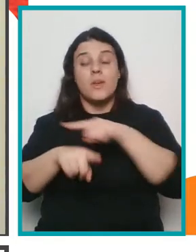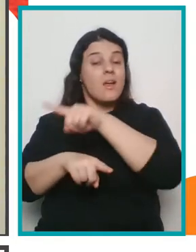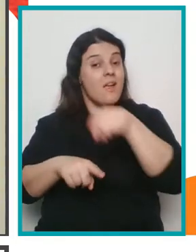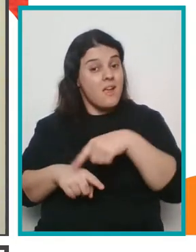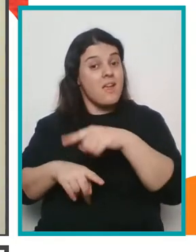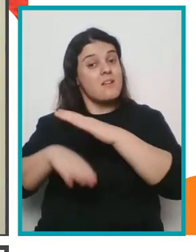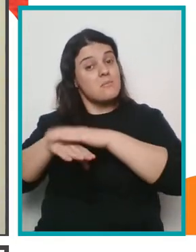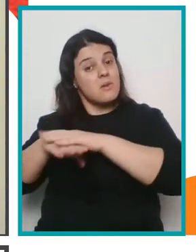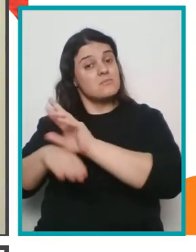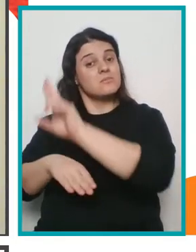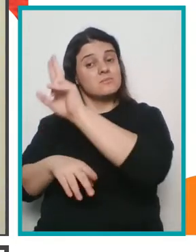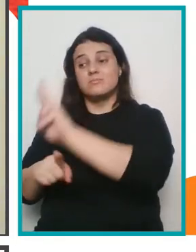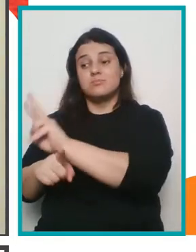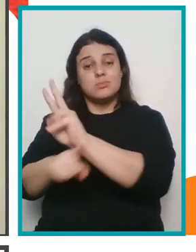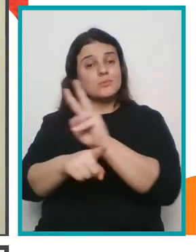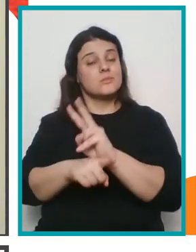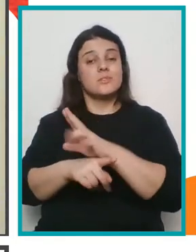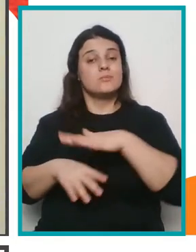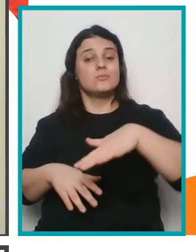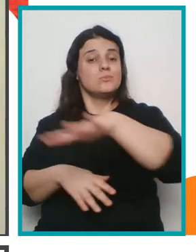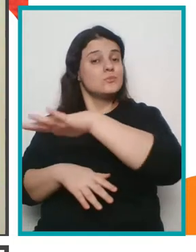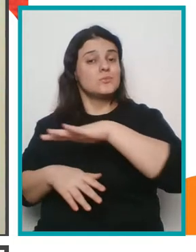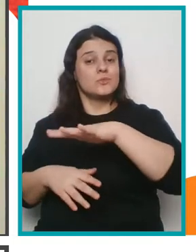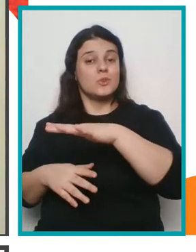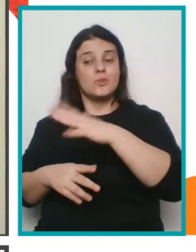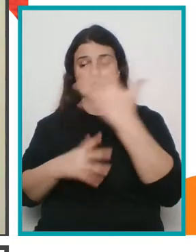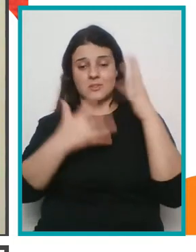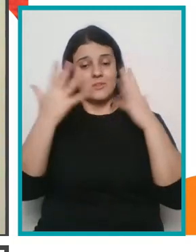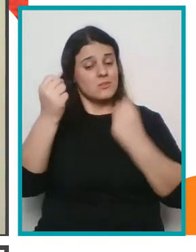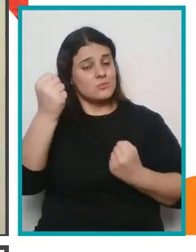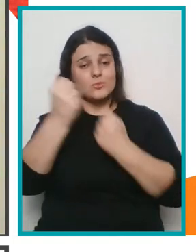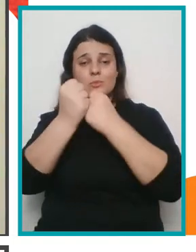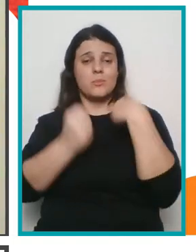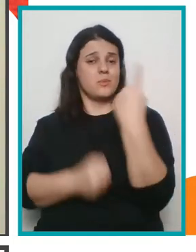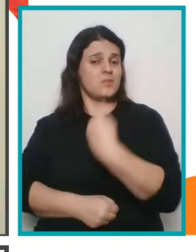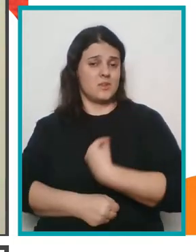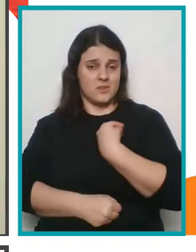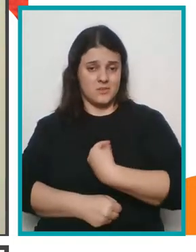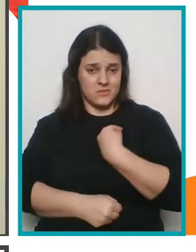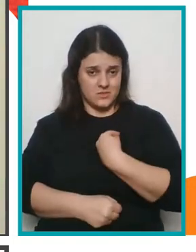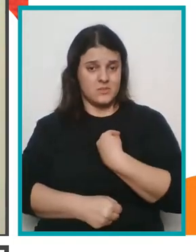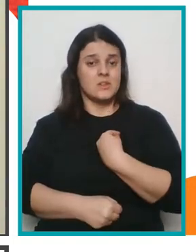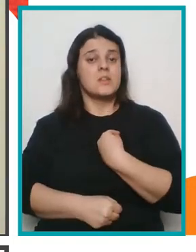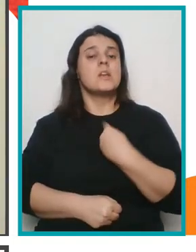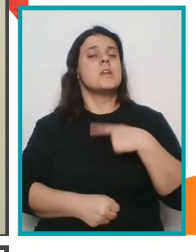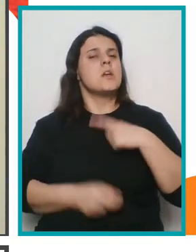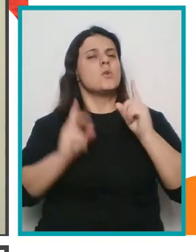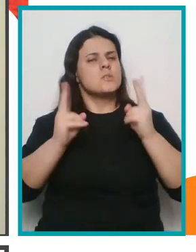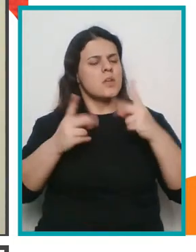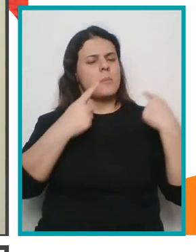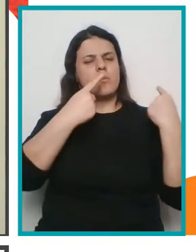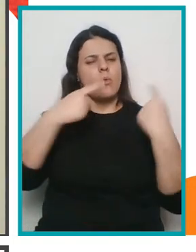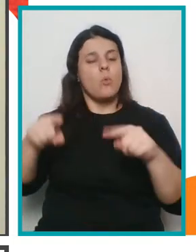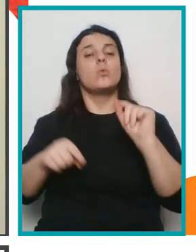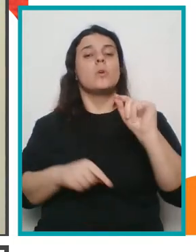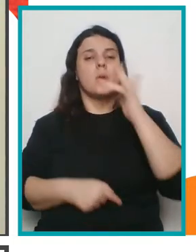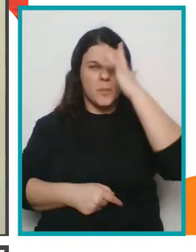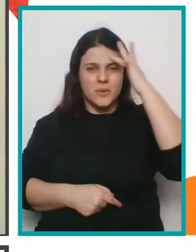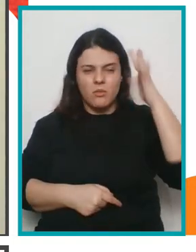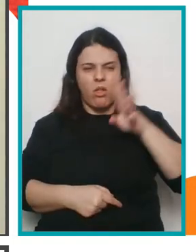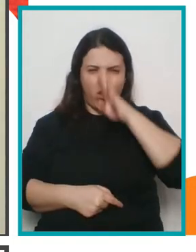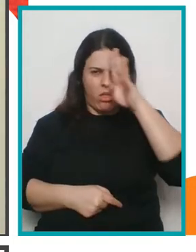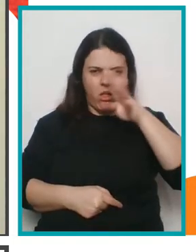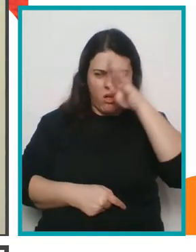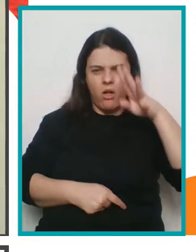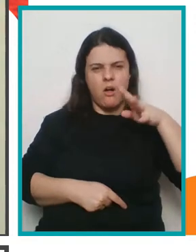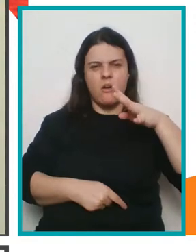are after their resources, because this is greed. This is wrong. People need to start